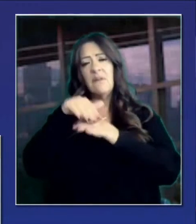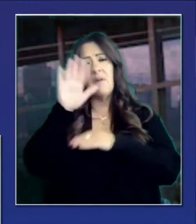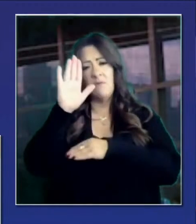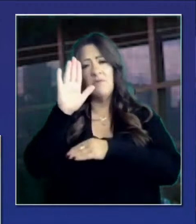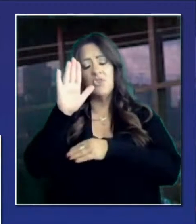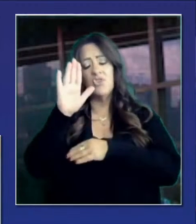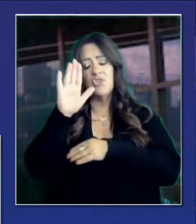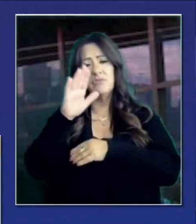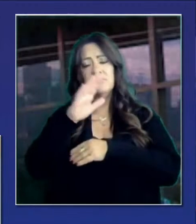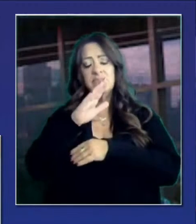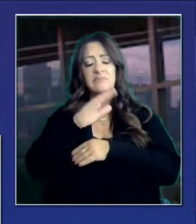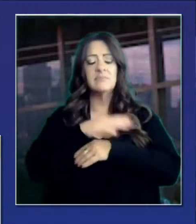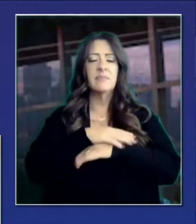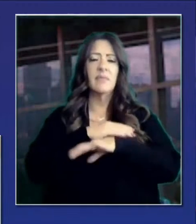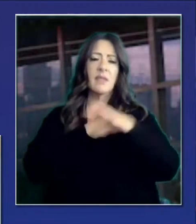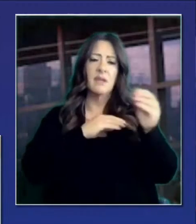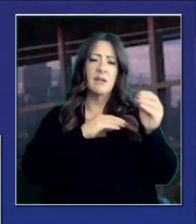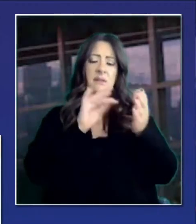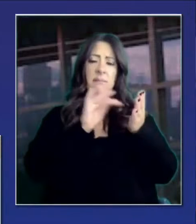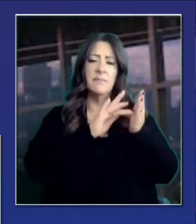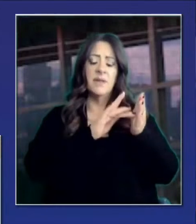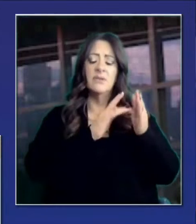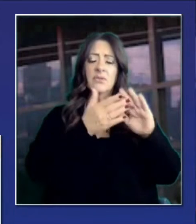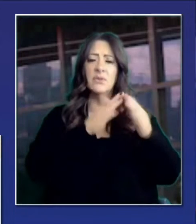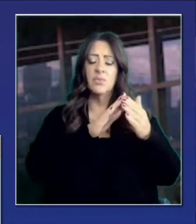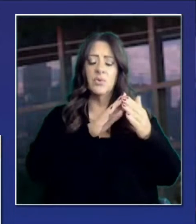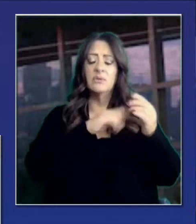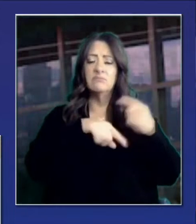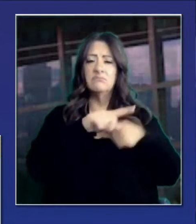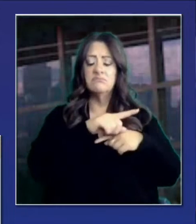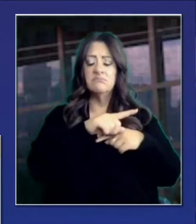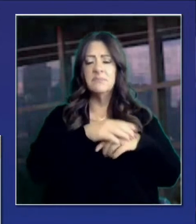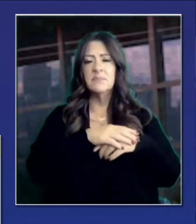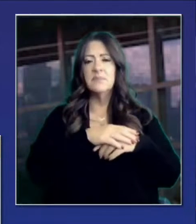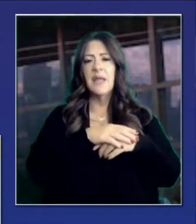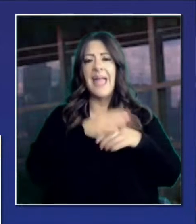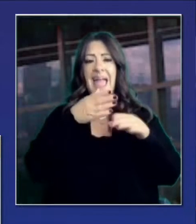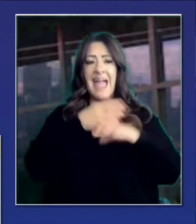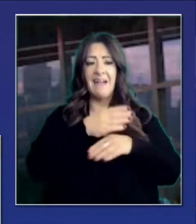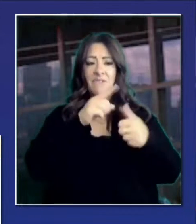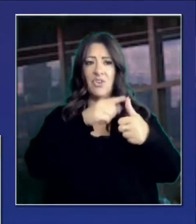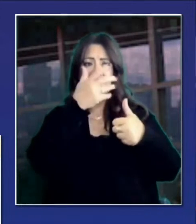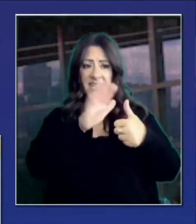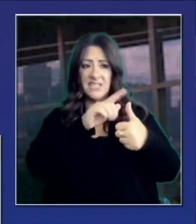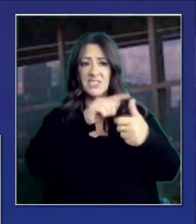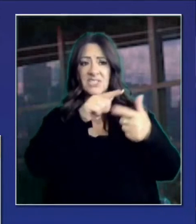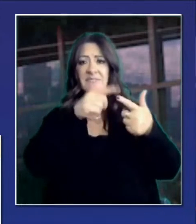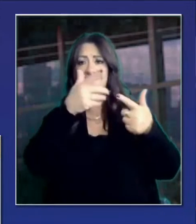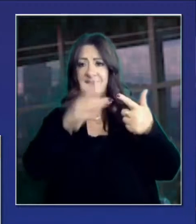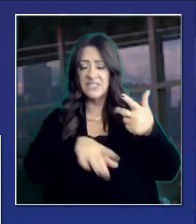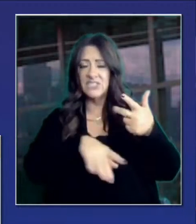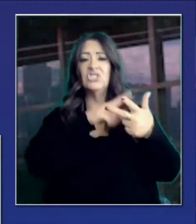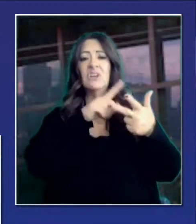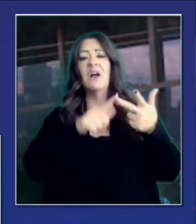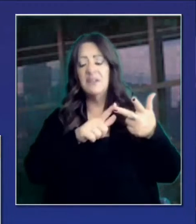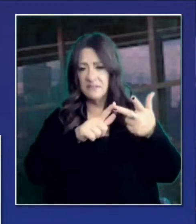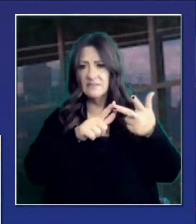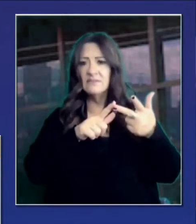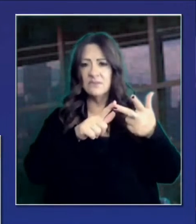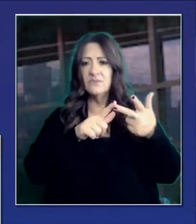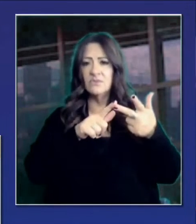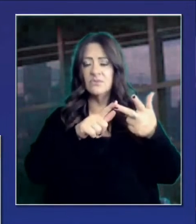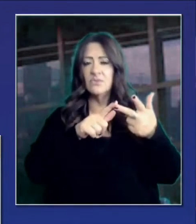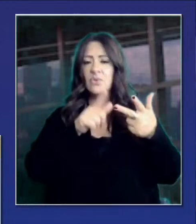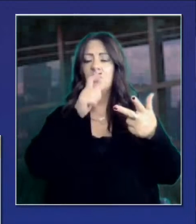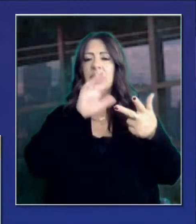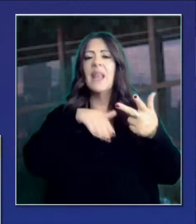want to, though, more importantly, as we work through this cohort, begin to transition. And you'll hear a lot more about this tomorrow in